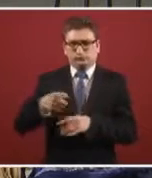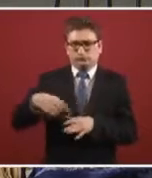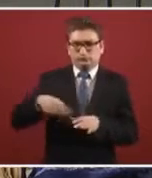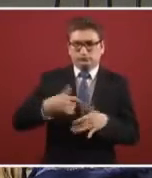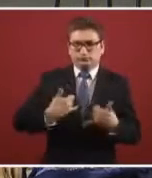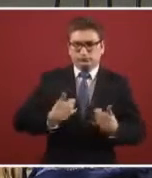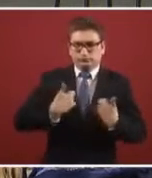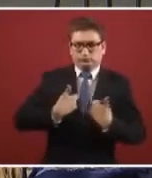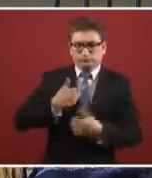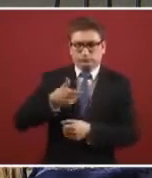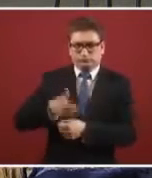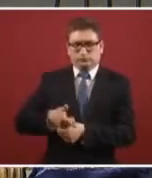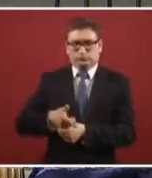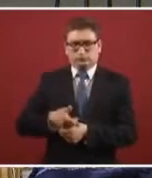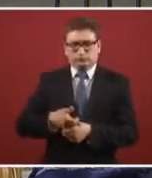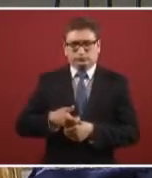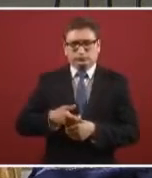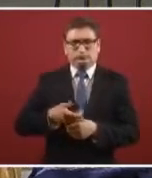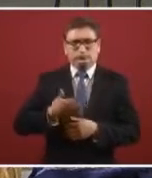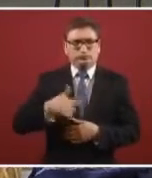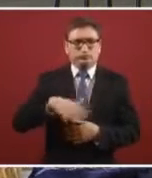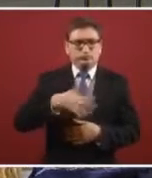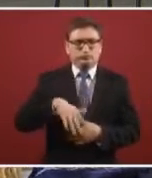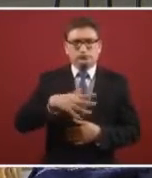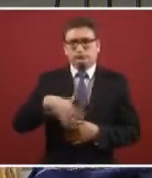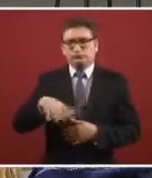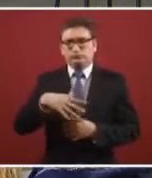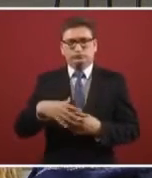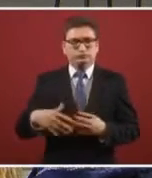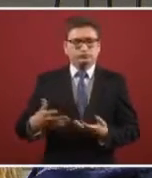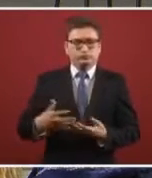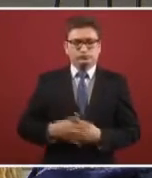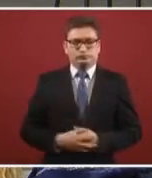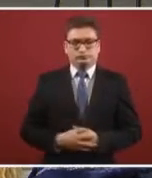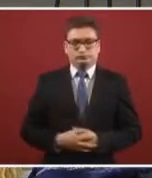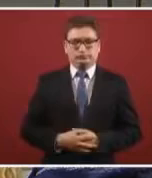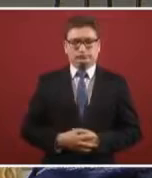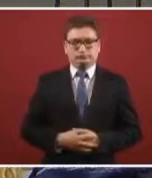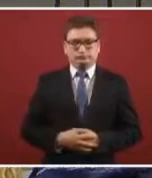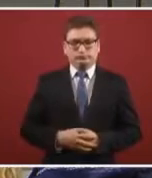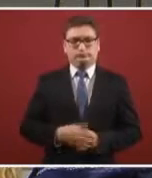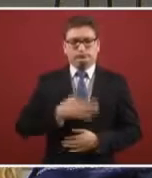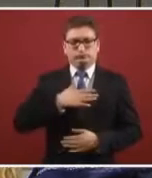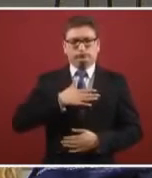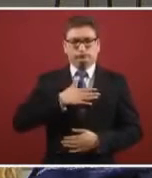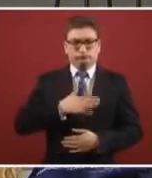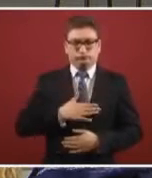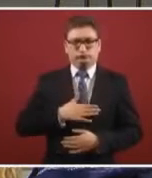find the youth desaparecidos that have disappeared y hacer justicia.